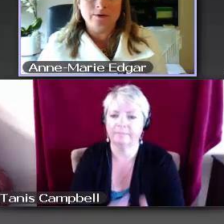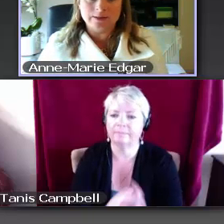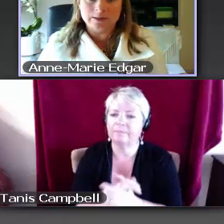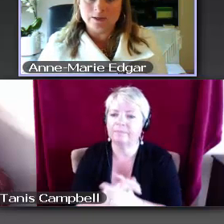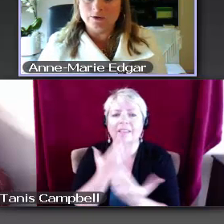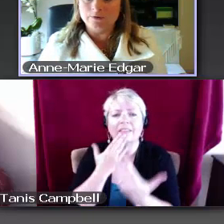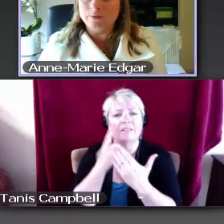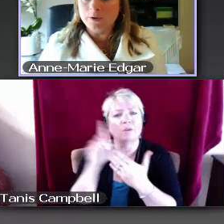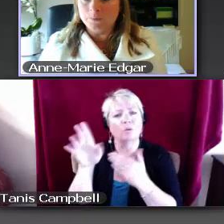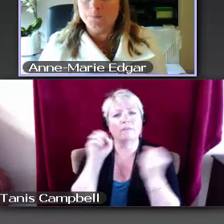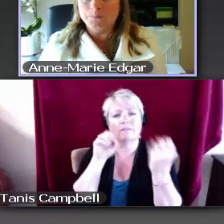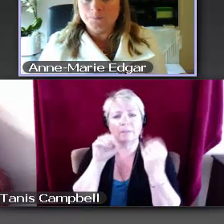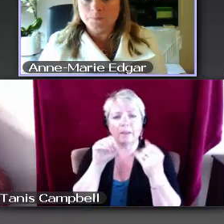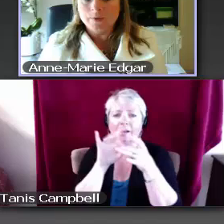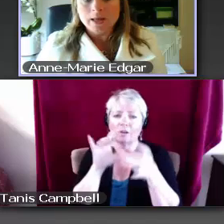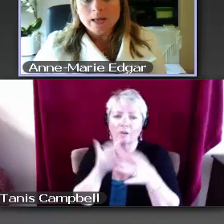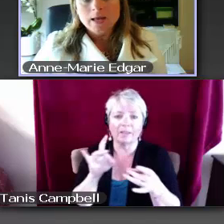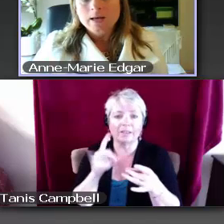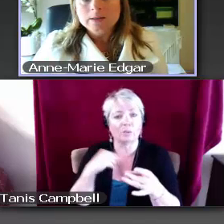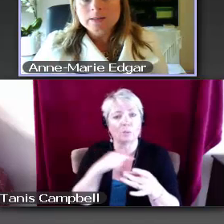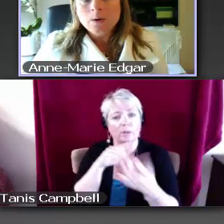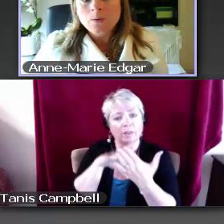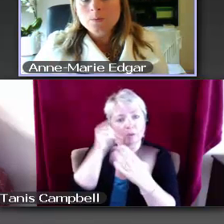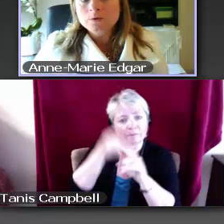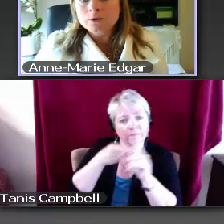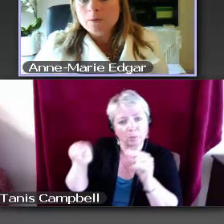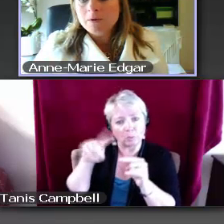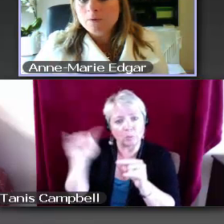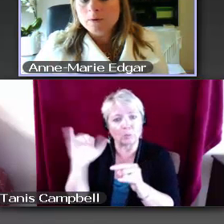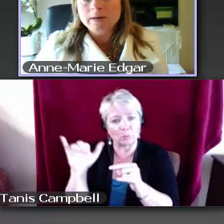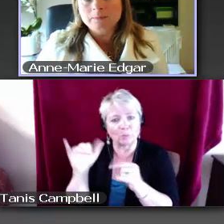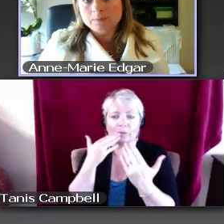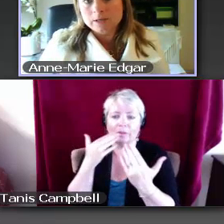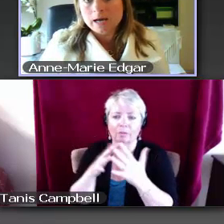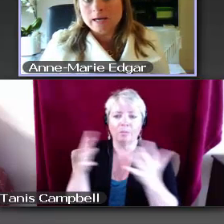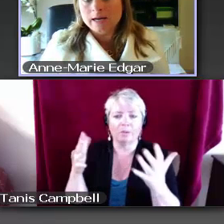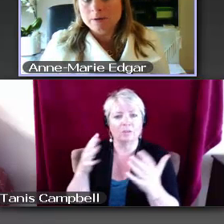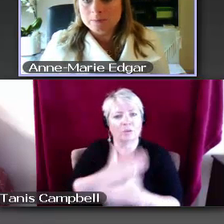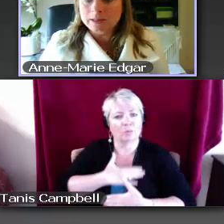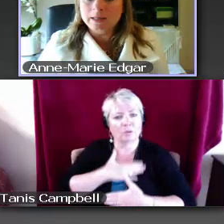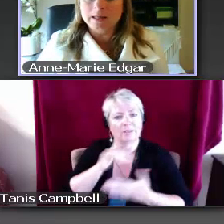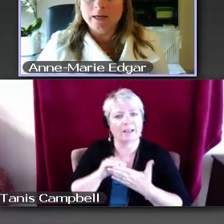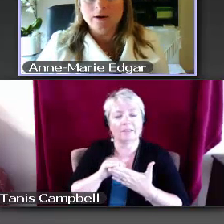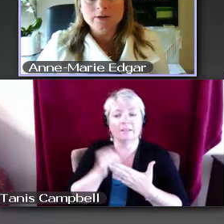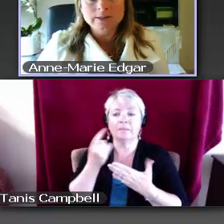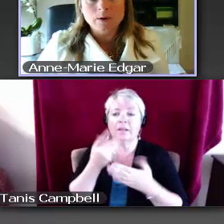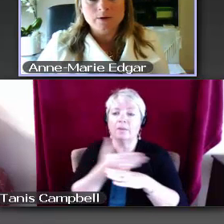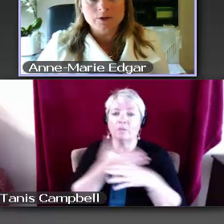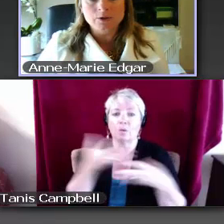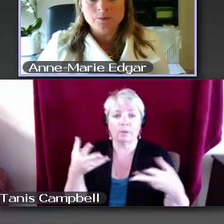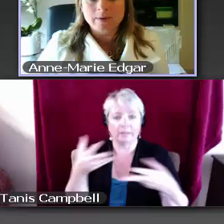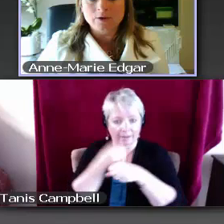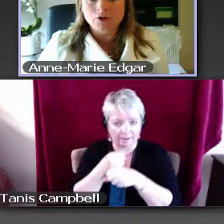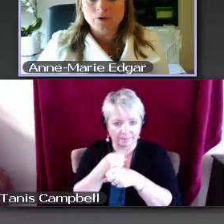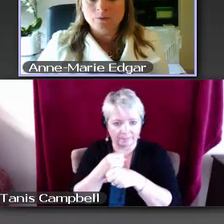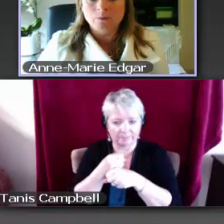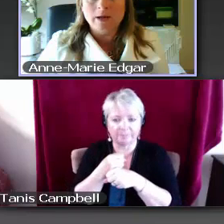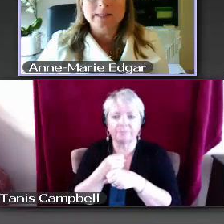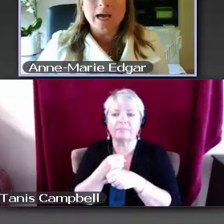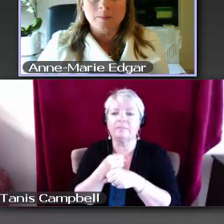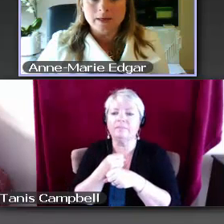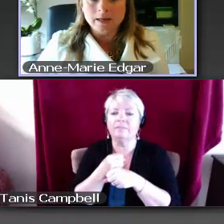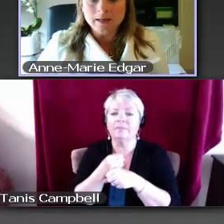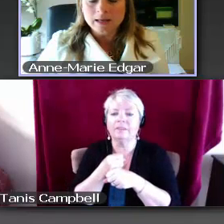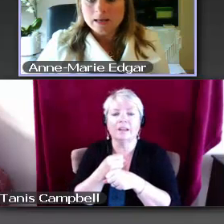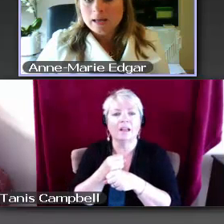from us to learn from you. So before we tie it up completely here, I just want to mention